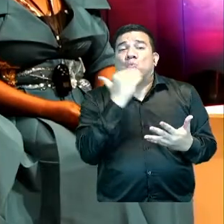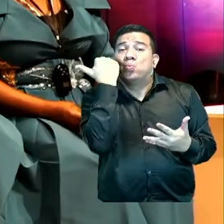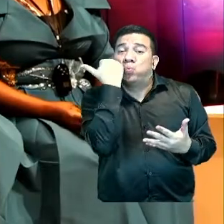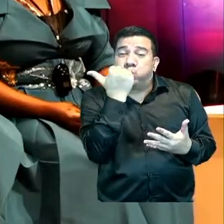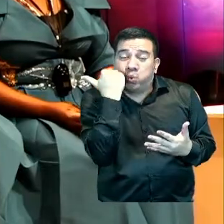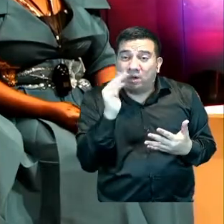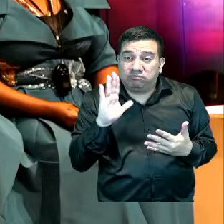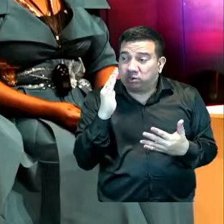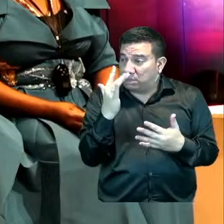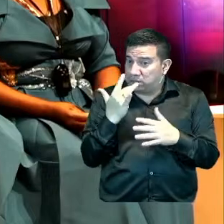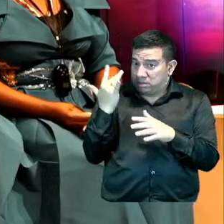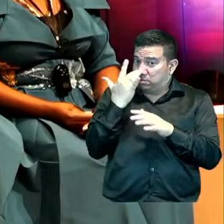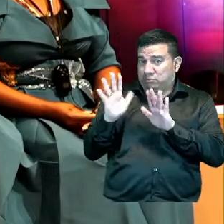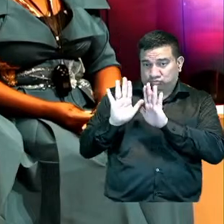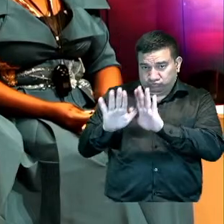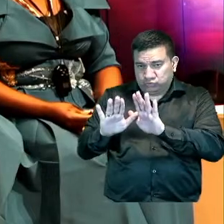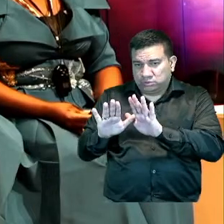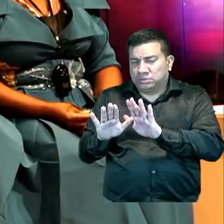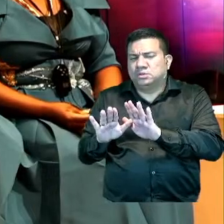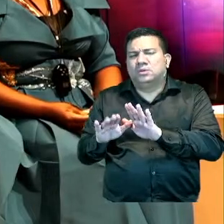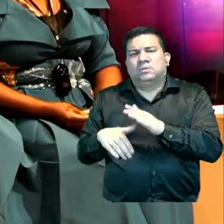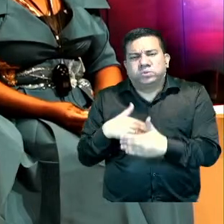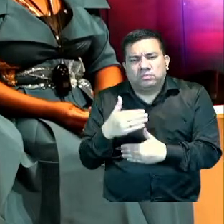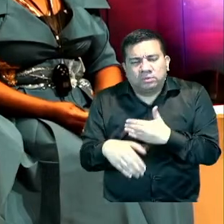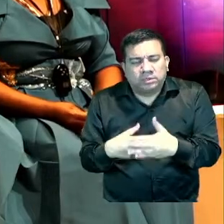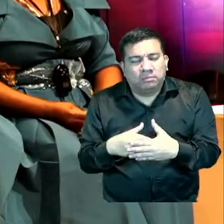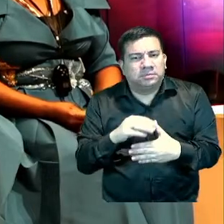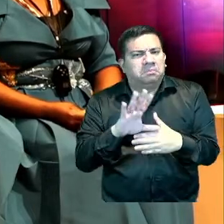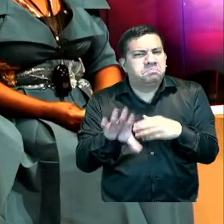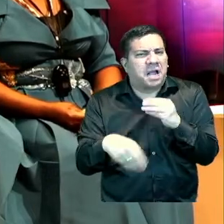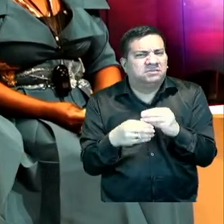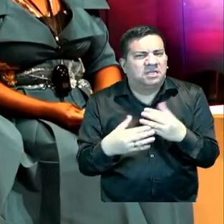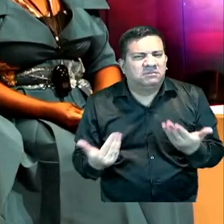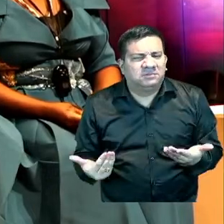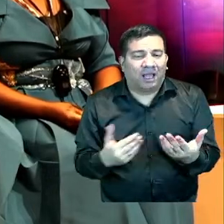So in terms of black women,